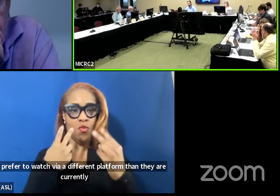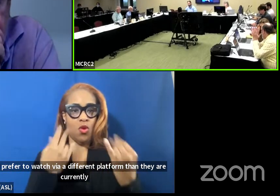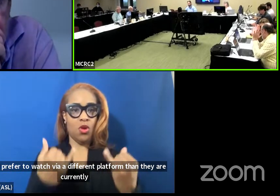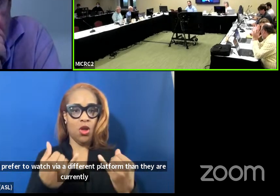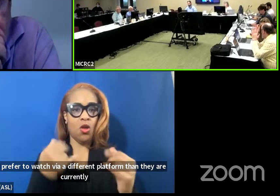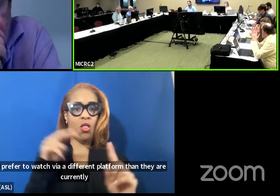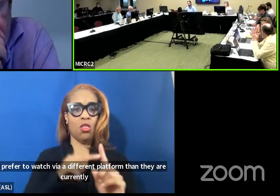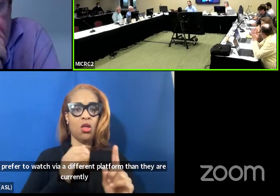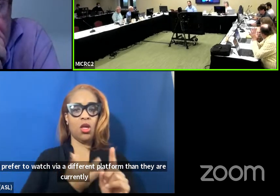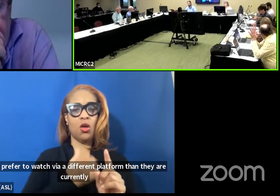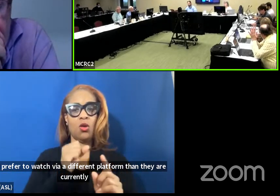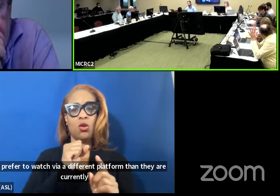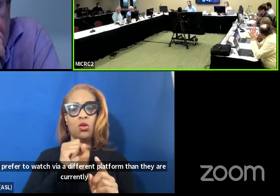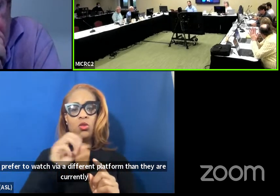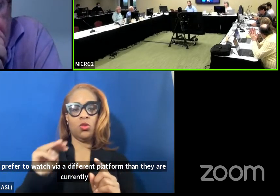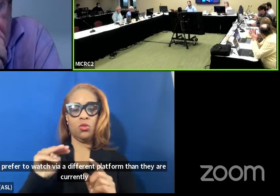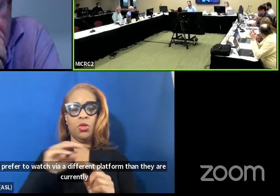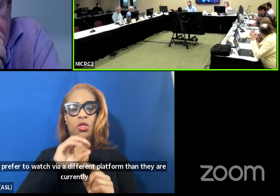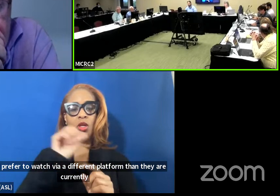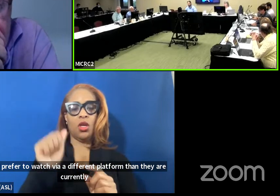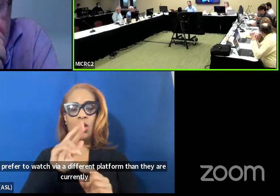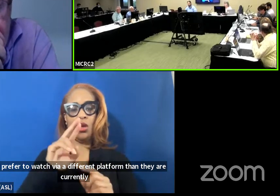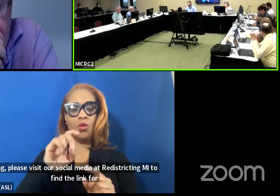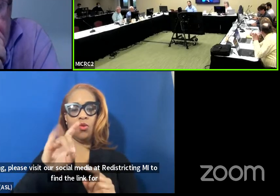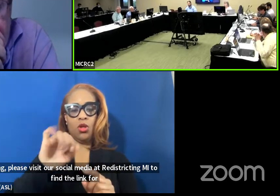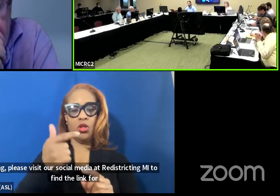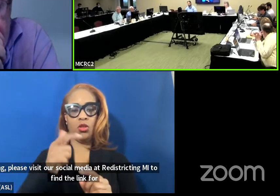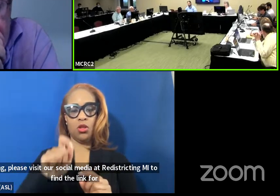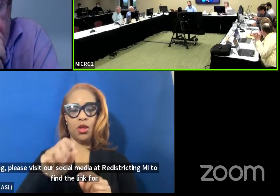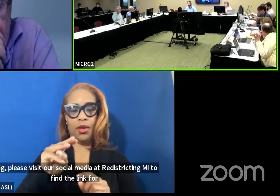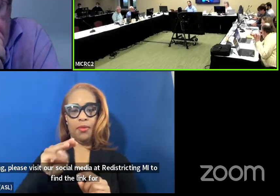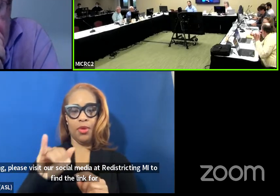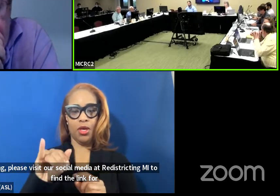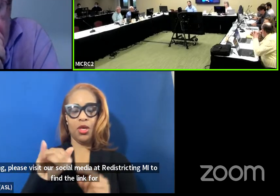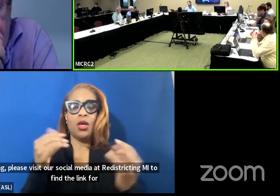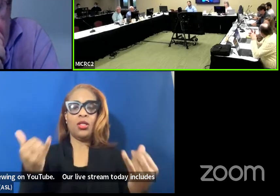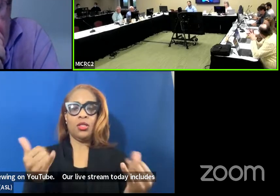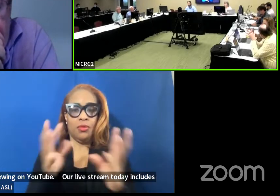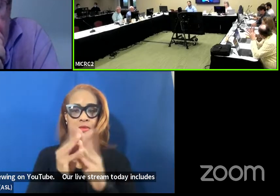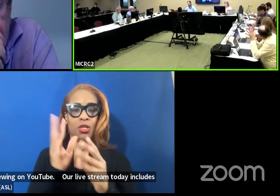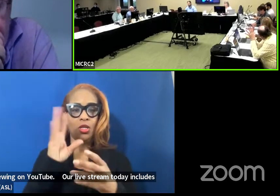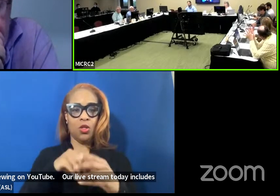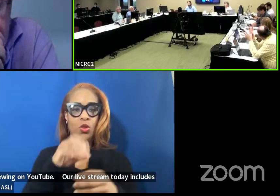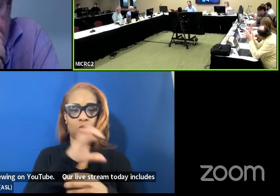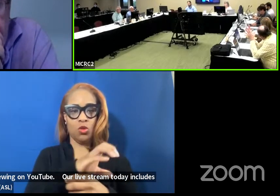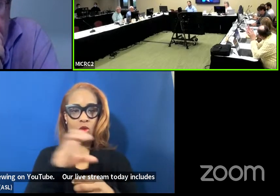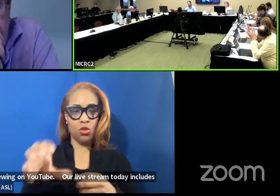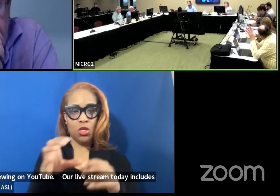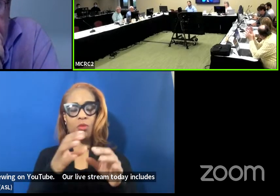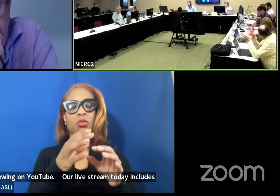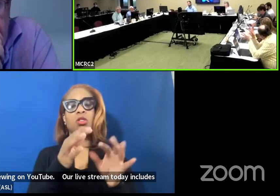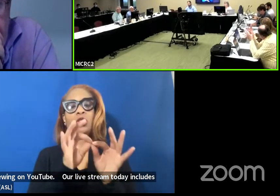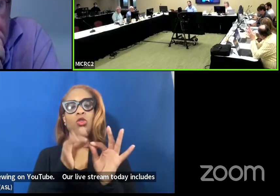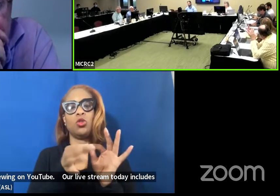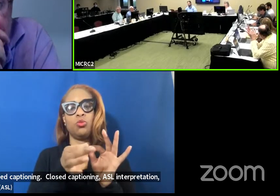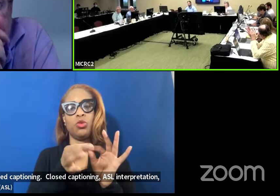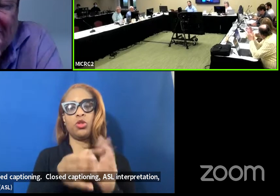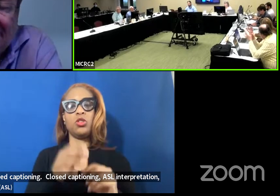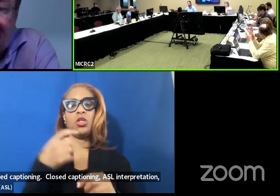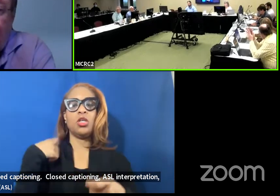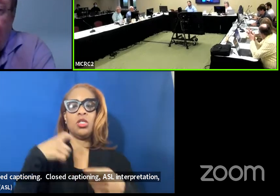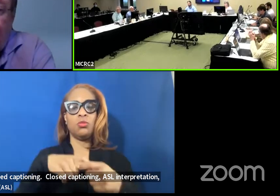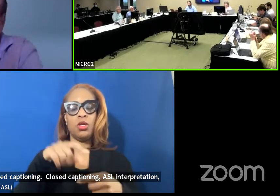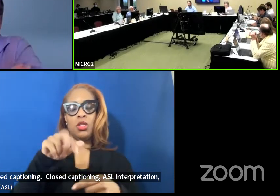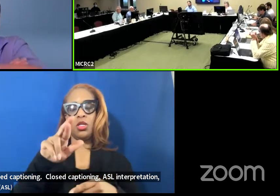our social media at redistricting mi our live stream today includes closed captioning closed captioning asl interpretation and spanish